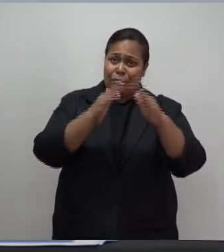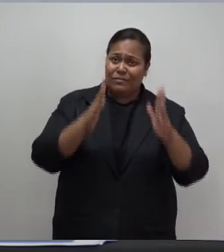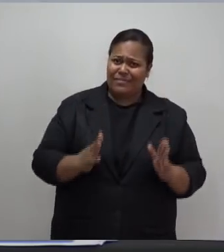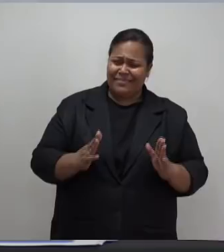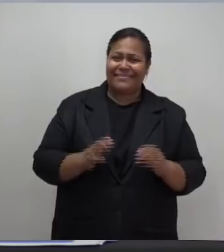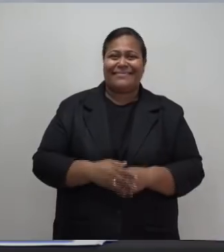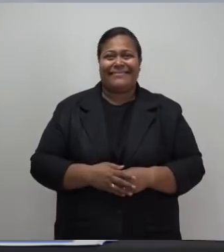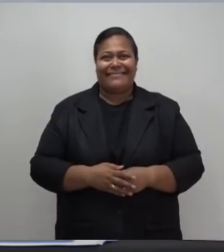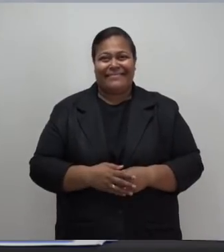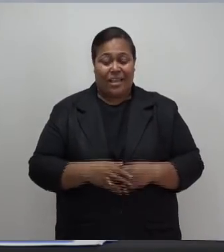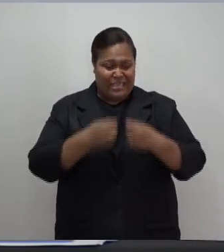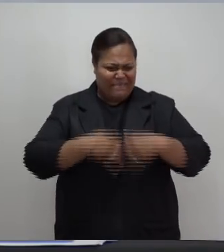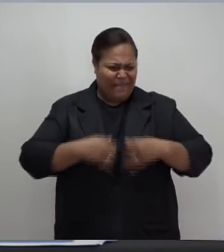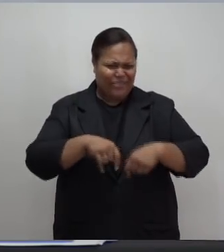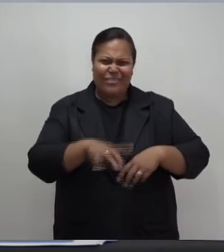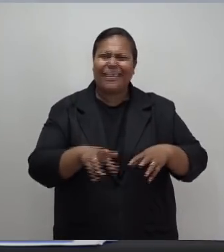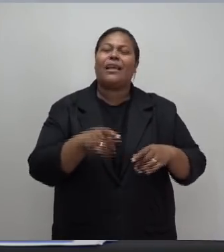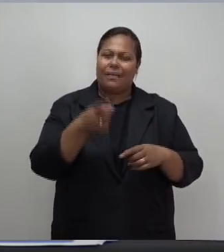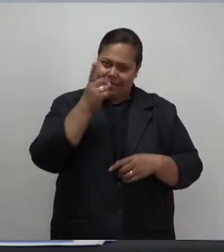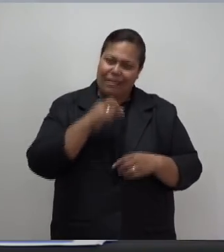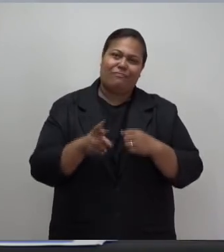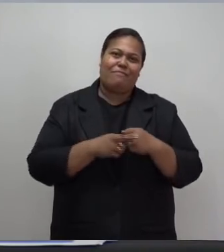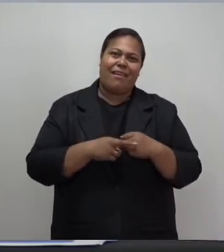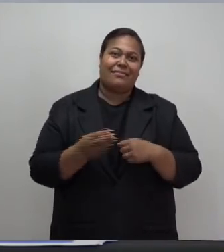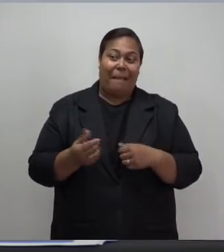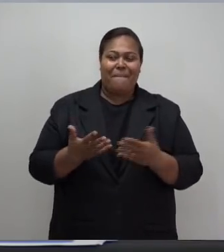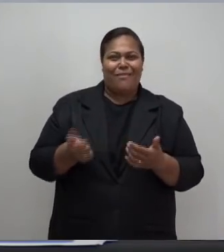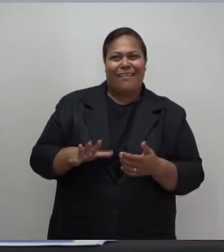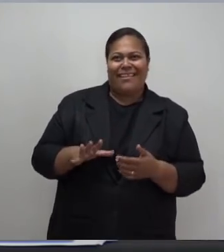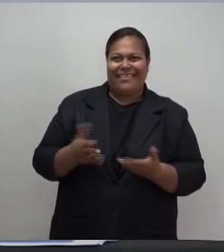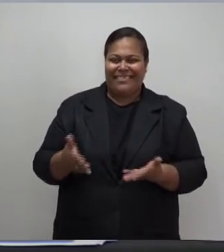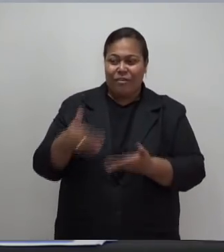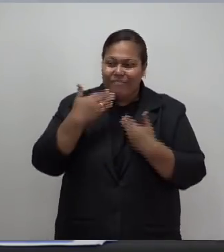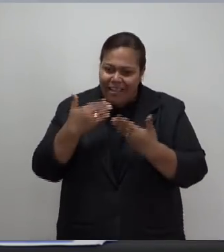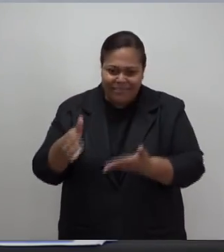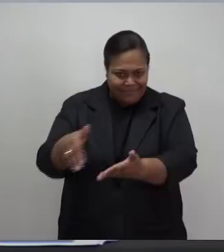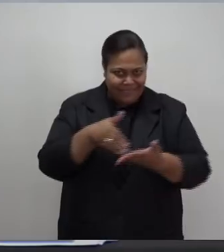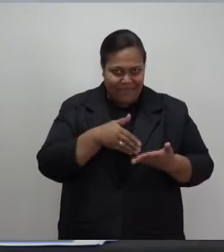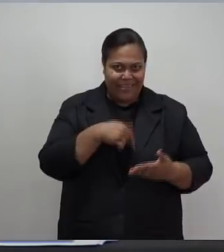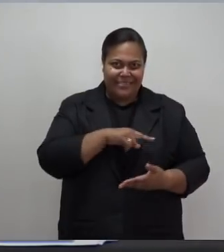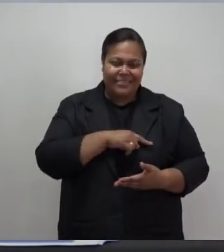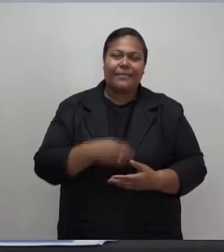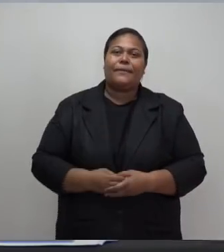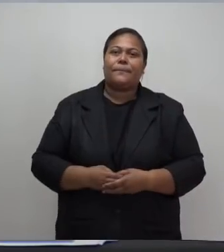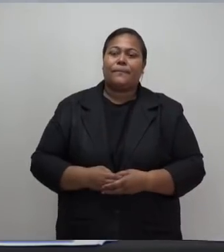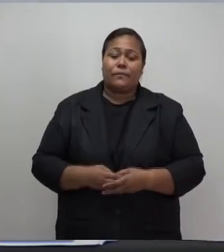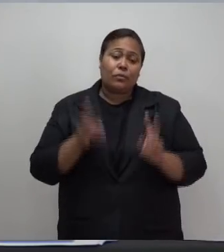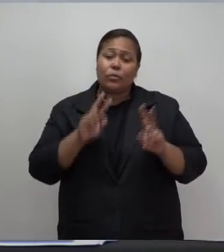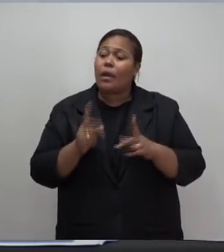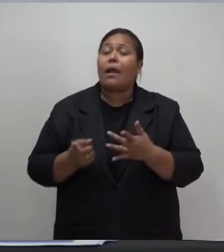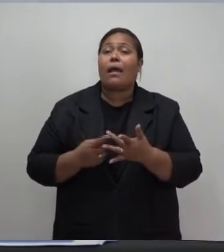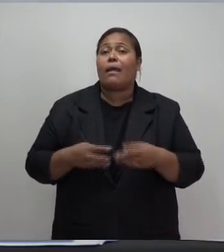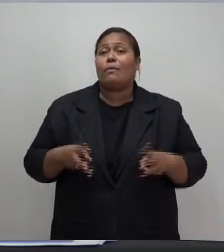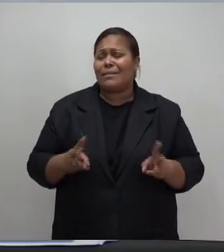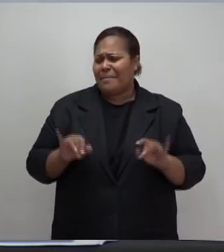damage repairs have been done to this building. And we also looking at other ways, some of the other issues that children